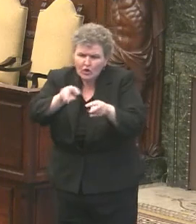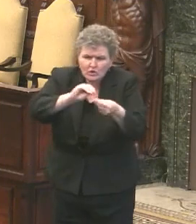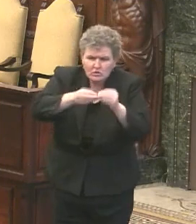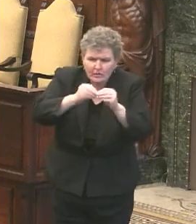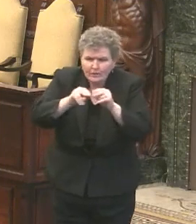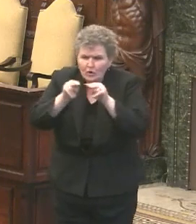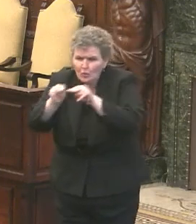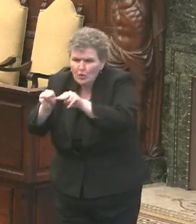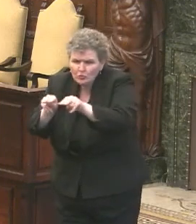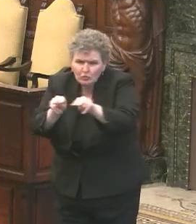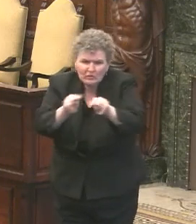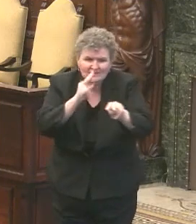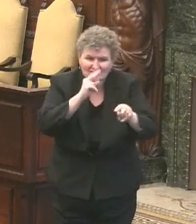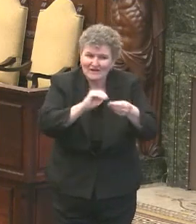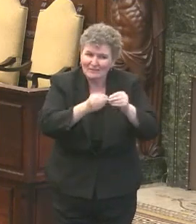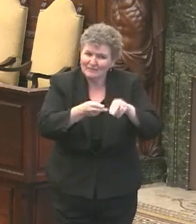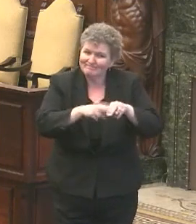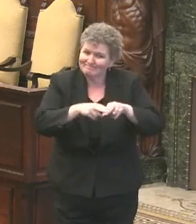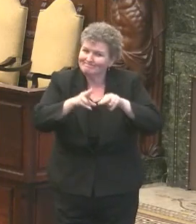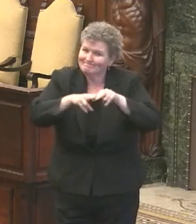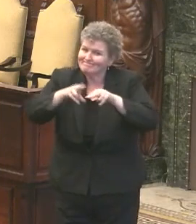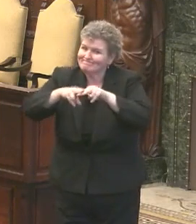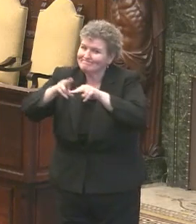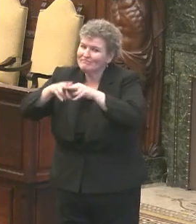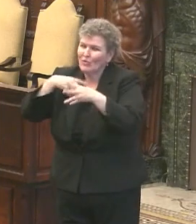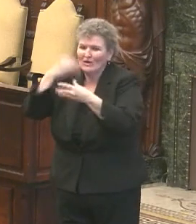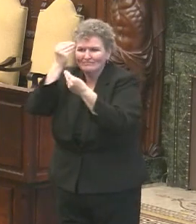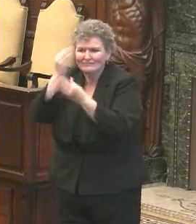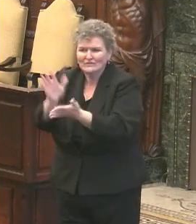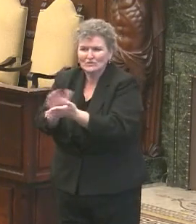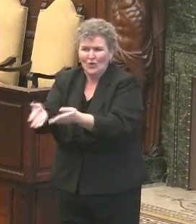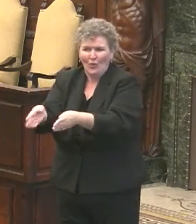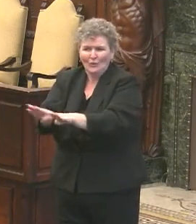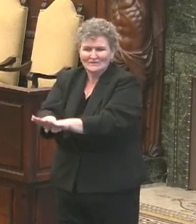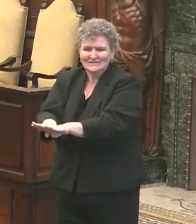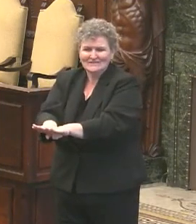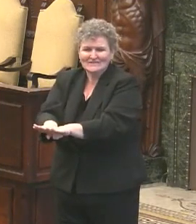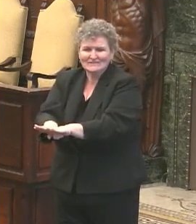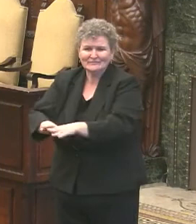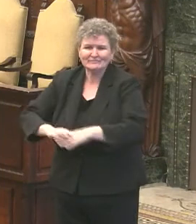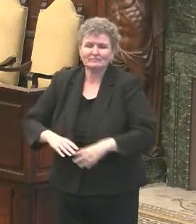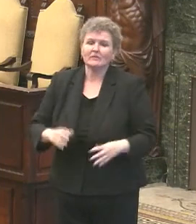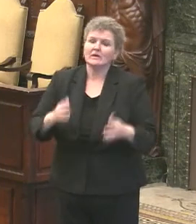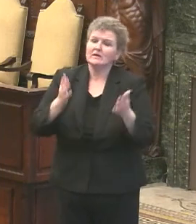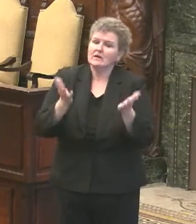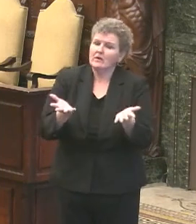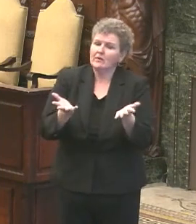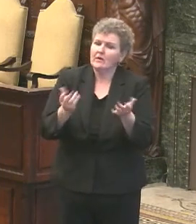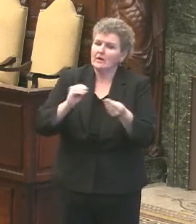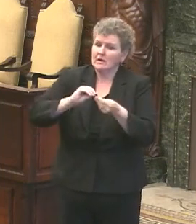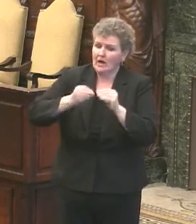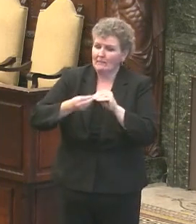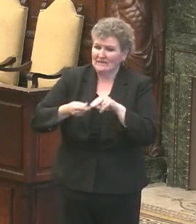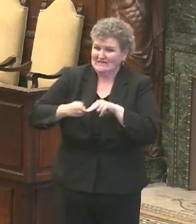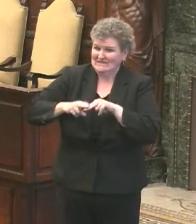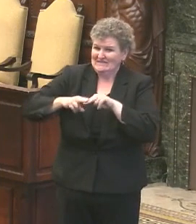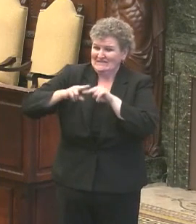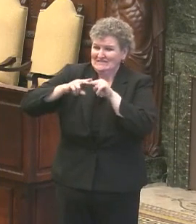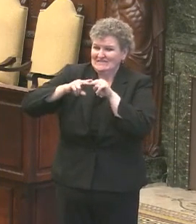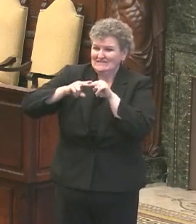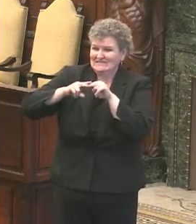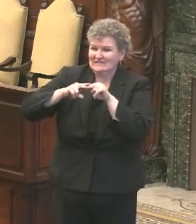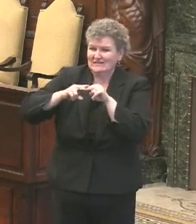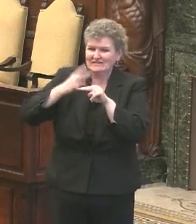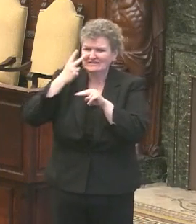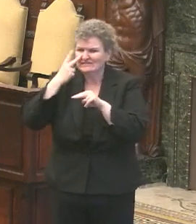counts and the percent positive continue to rise. Now, with the rising number of cases, we're also seeing an increase in number of people who